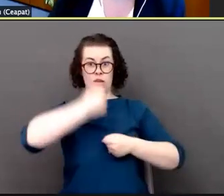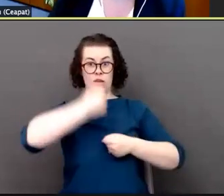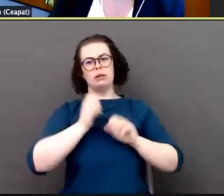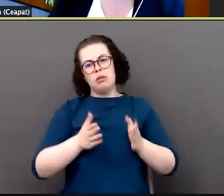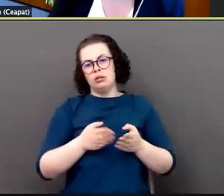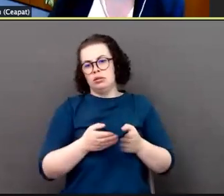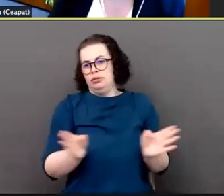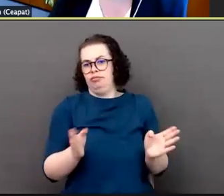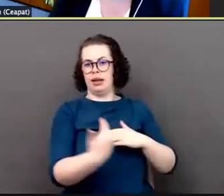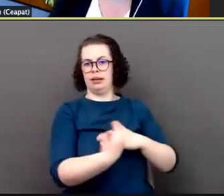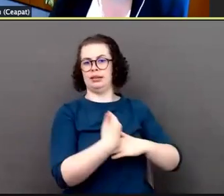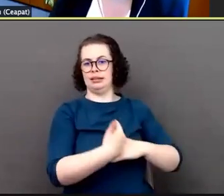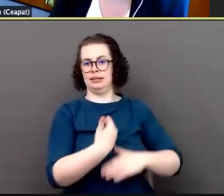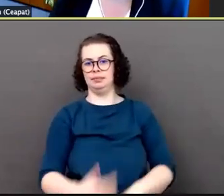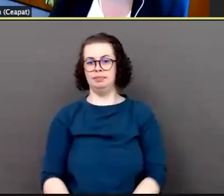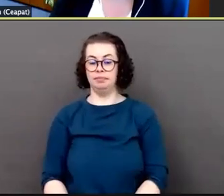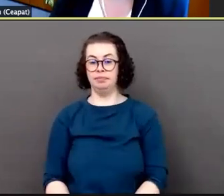The EN